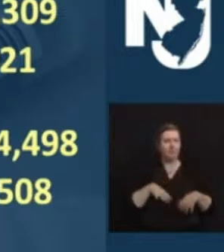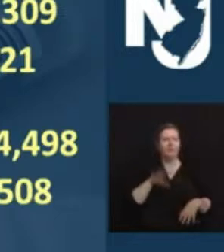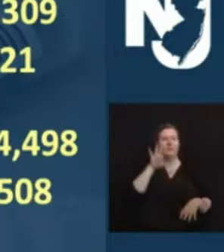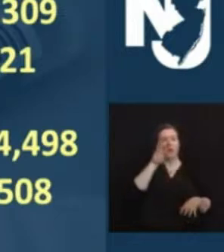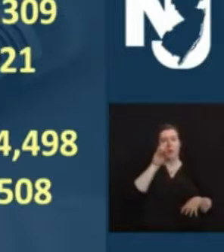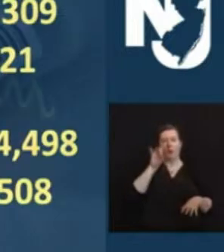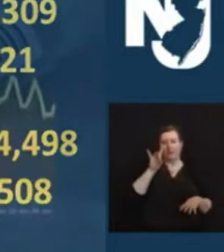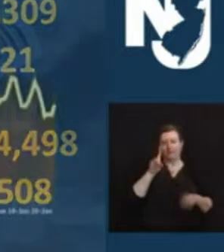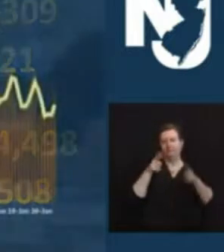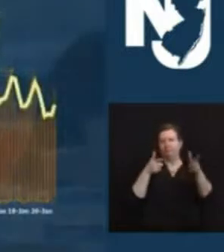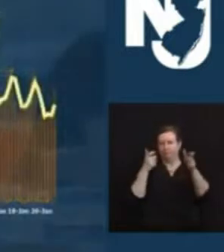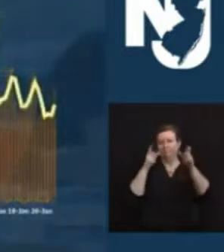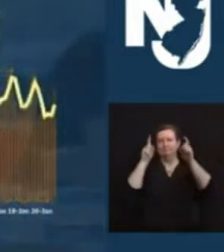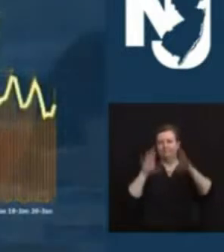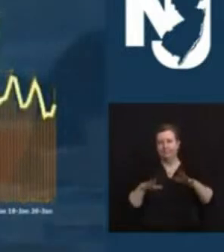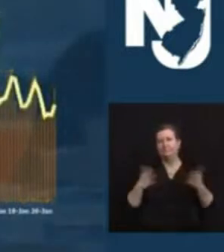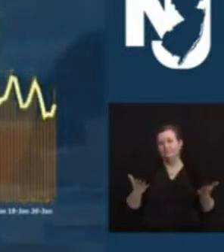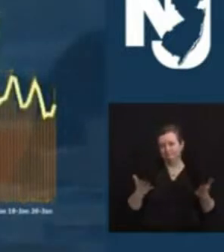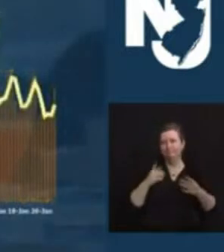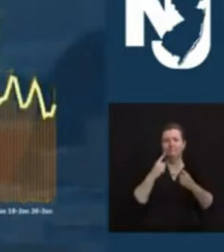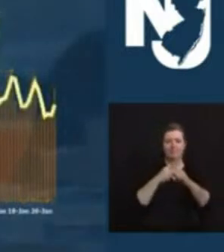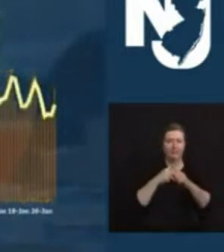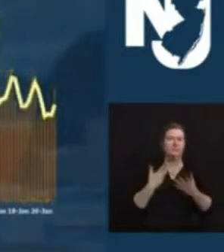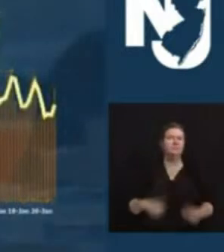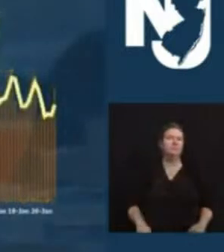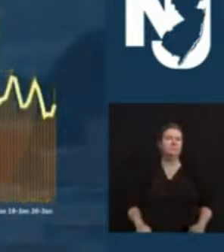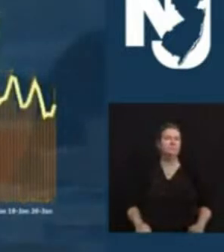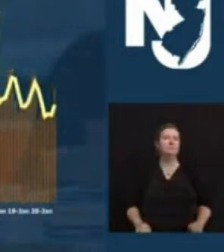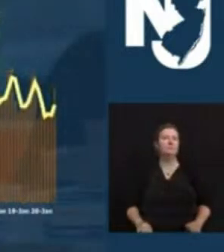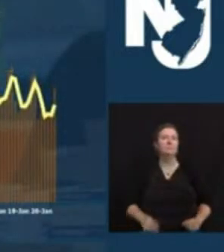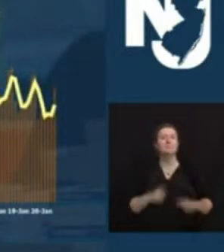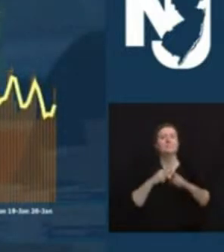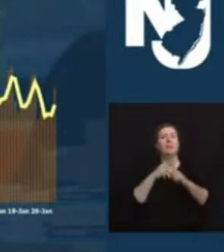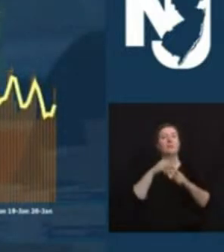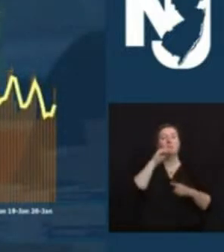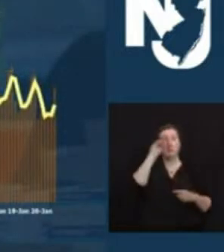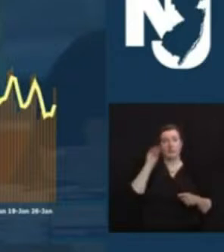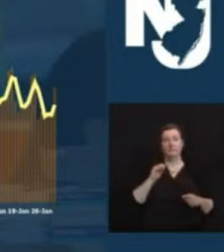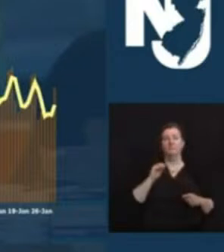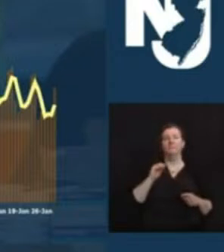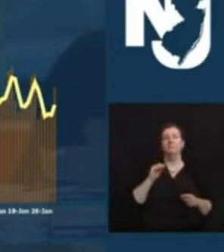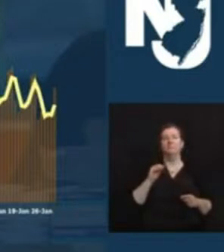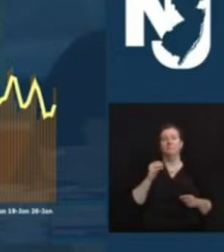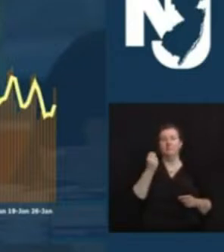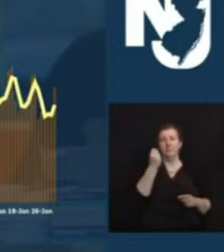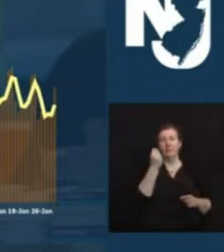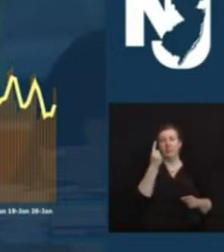rapids. The positivity rate from 23,030 PCR tests recorded last